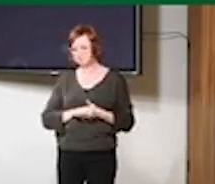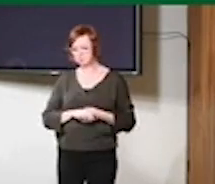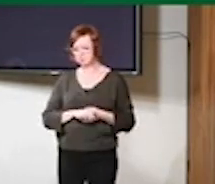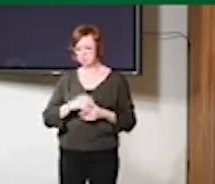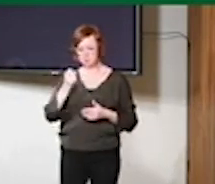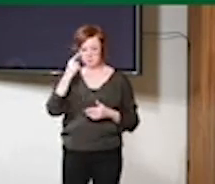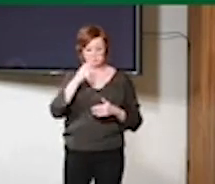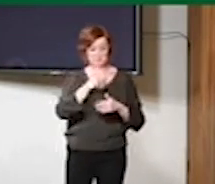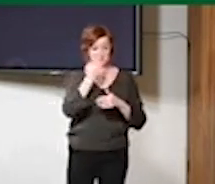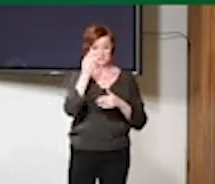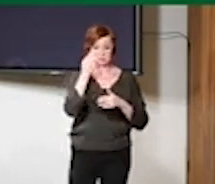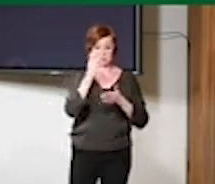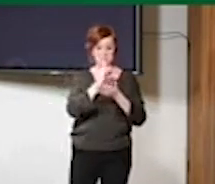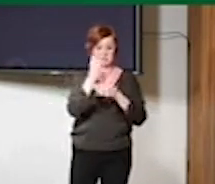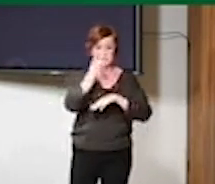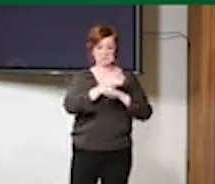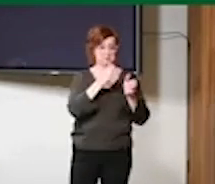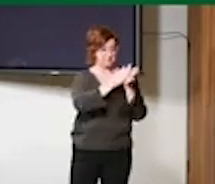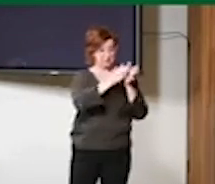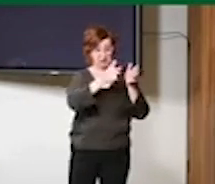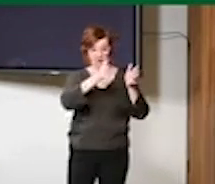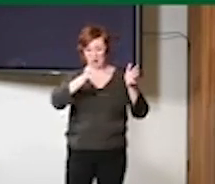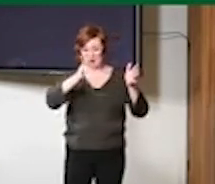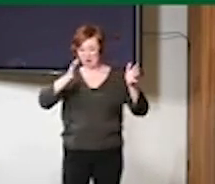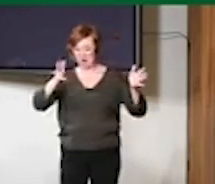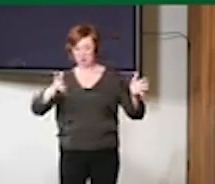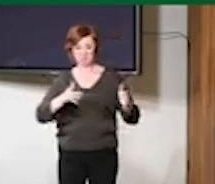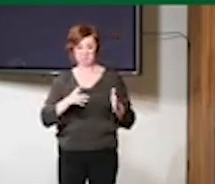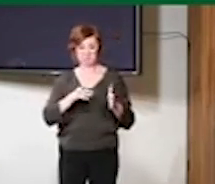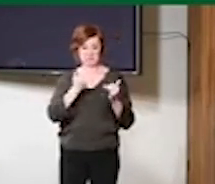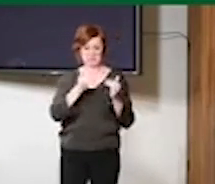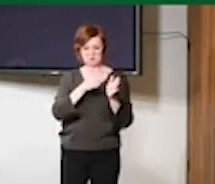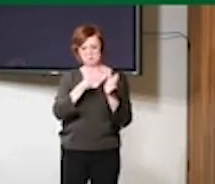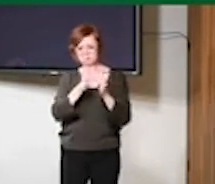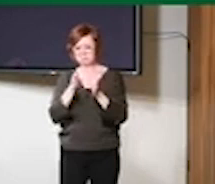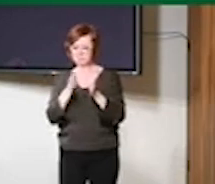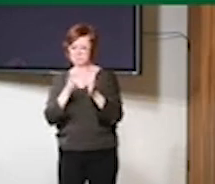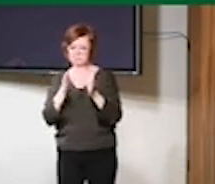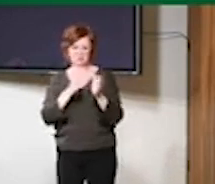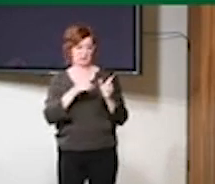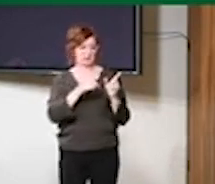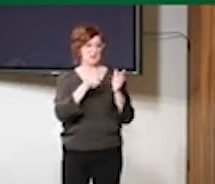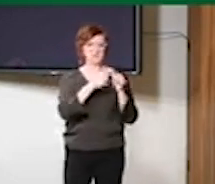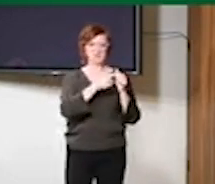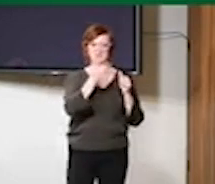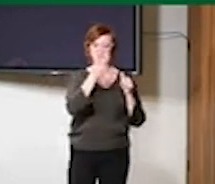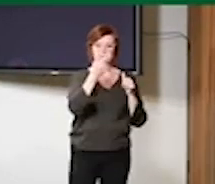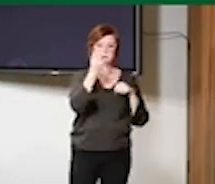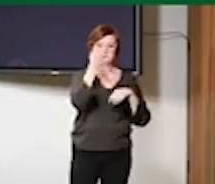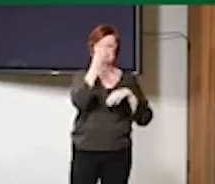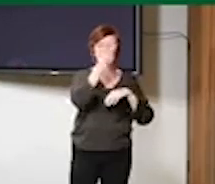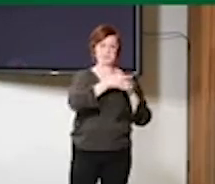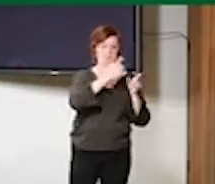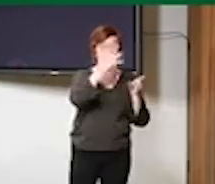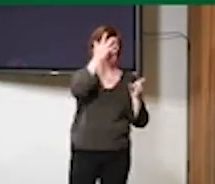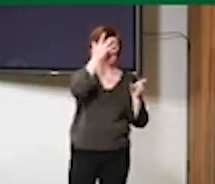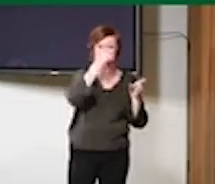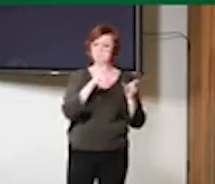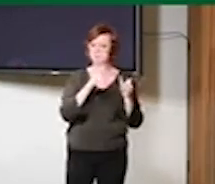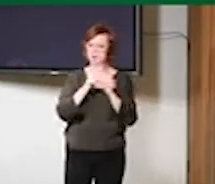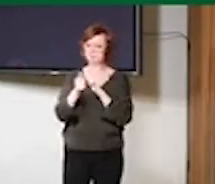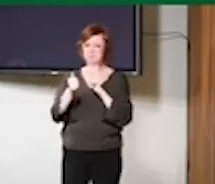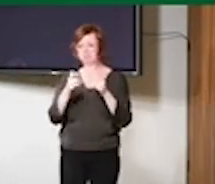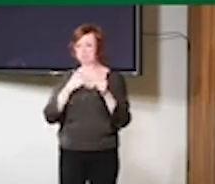where people are totally symptom-free for several days, there's no need to swab. So now many cases will be cleared just through a